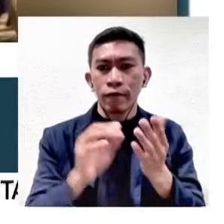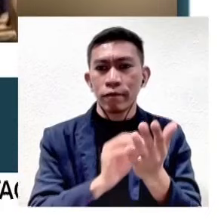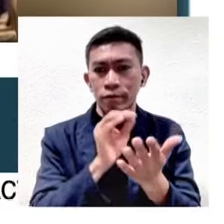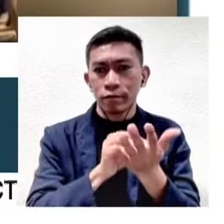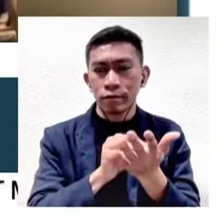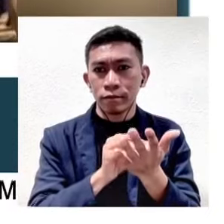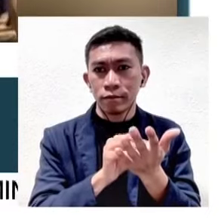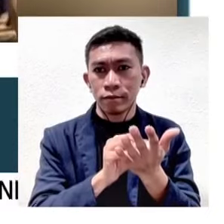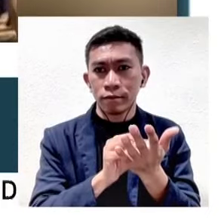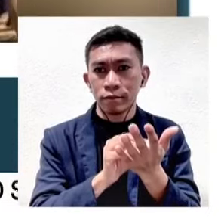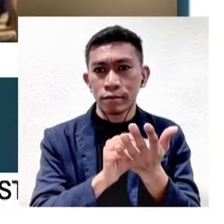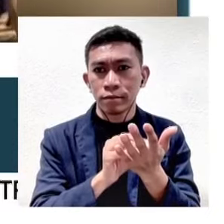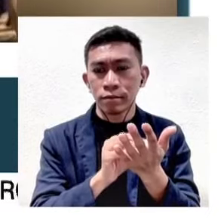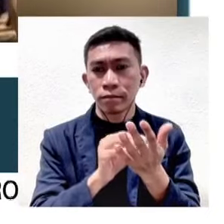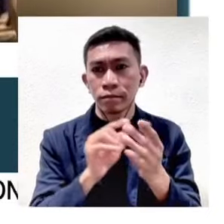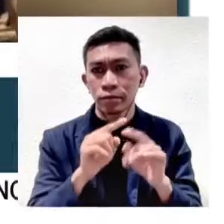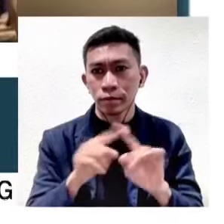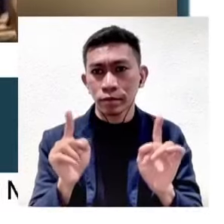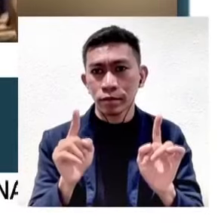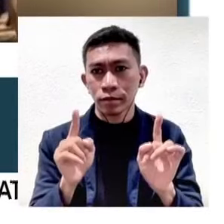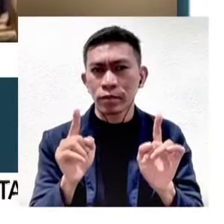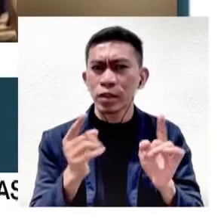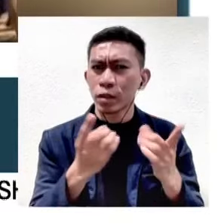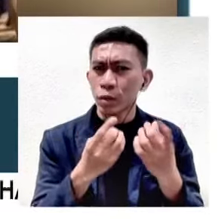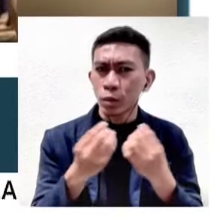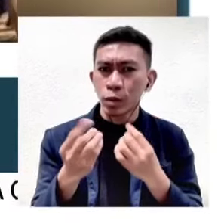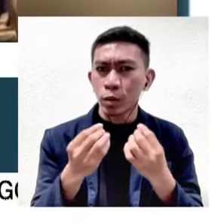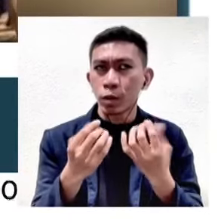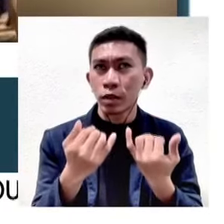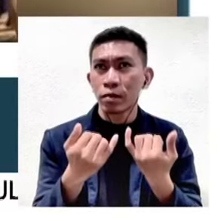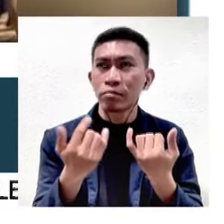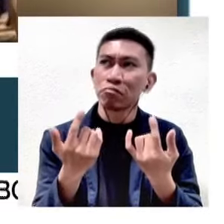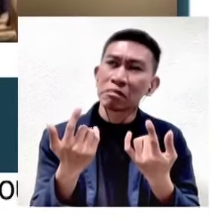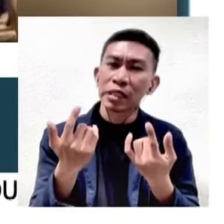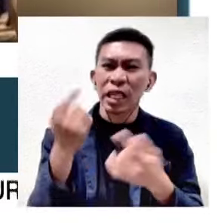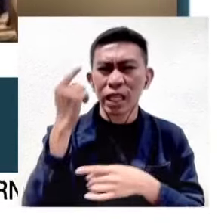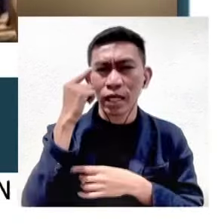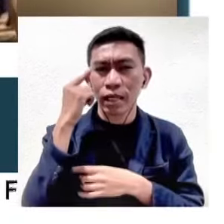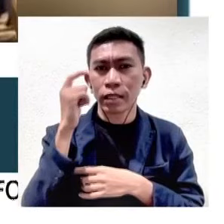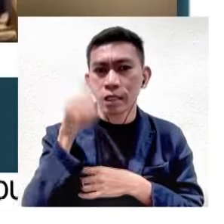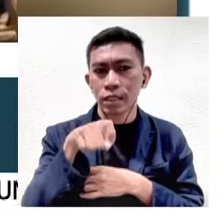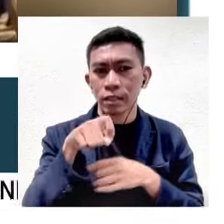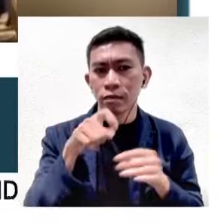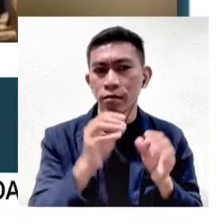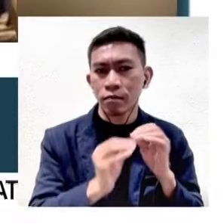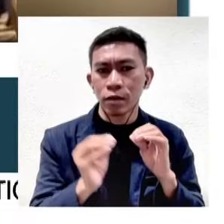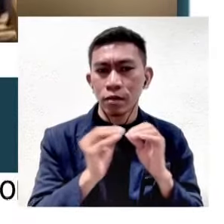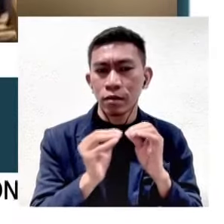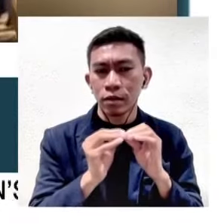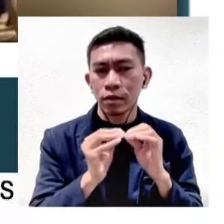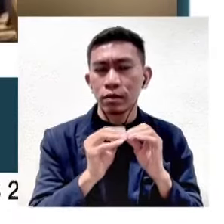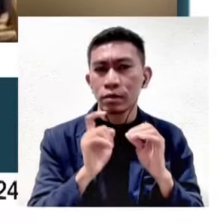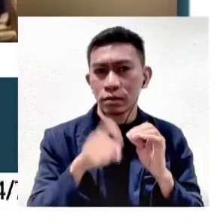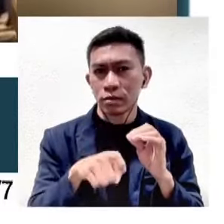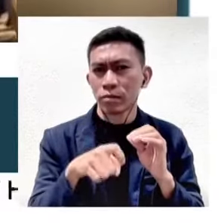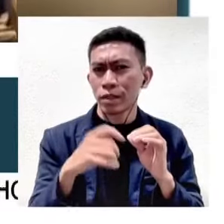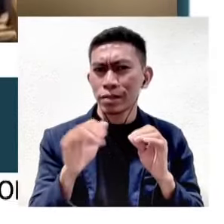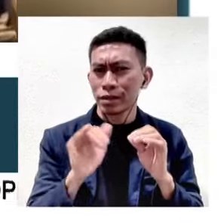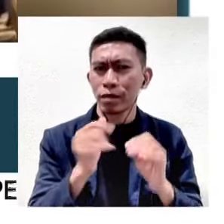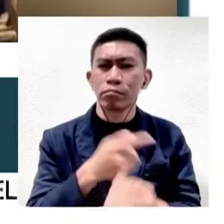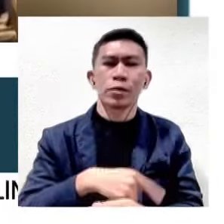we have. So what should we do differently? I think we should we should be more aggressive in